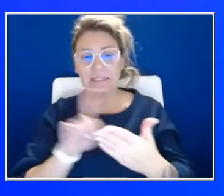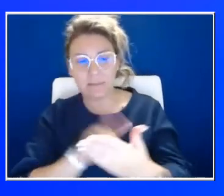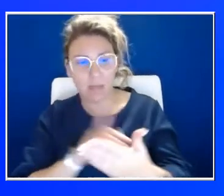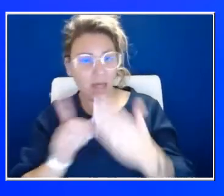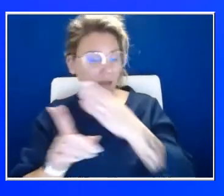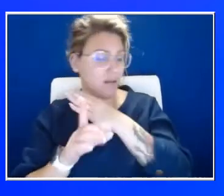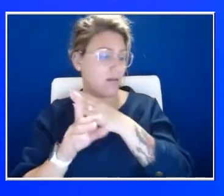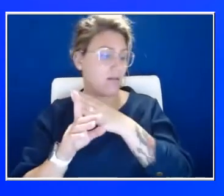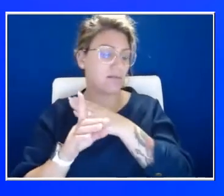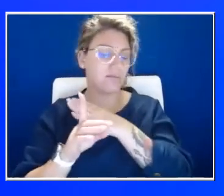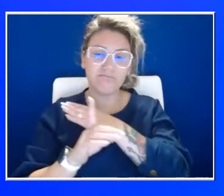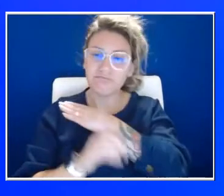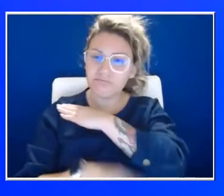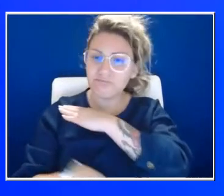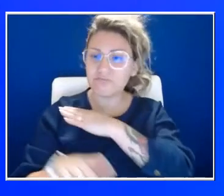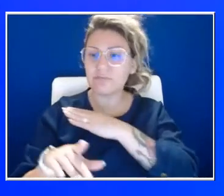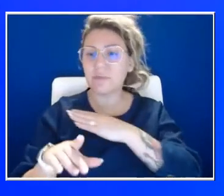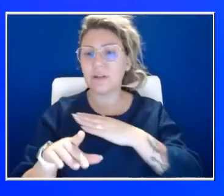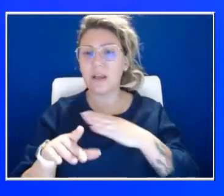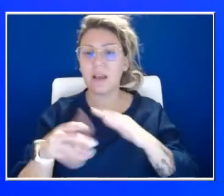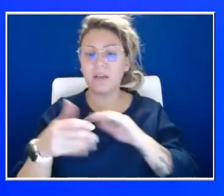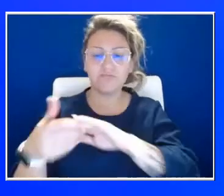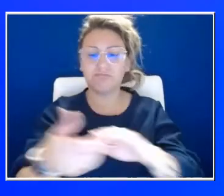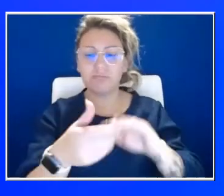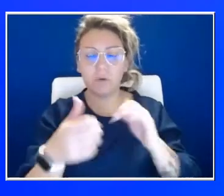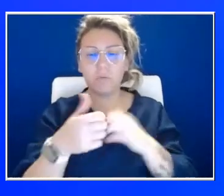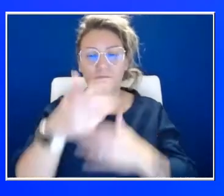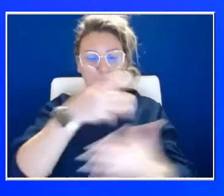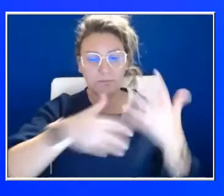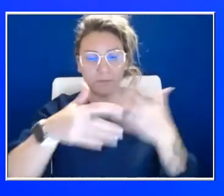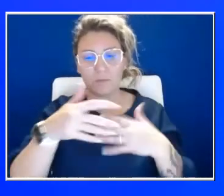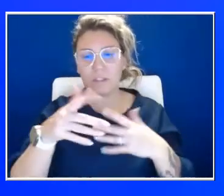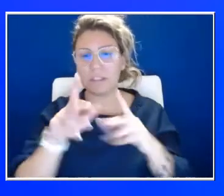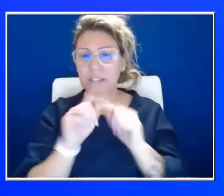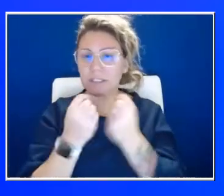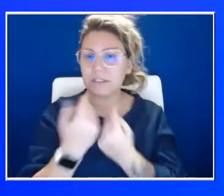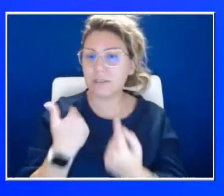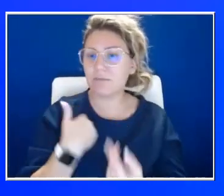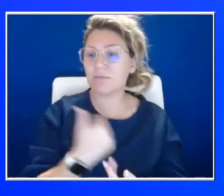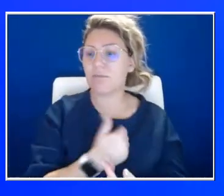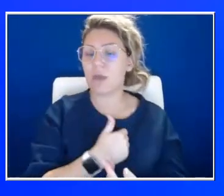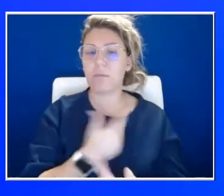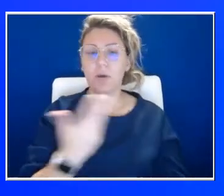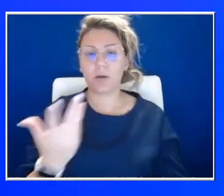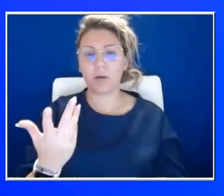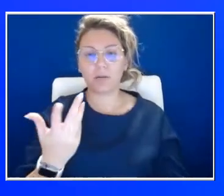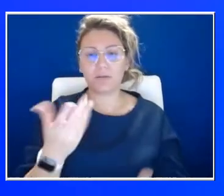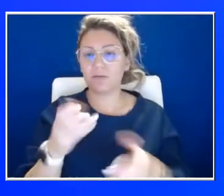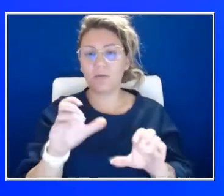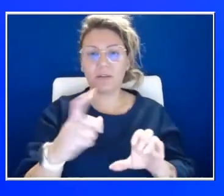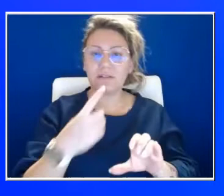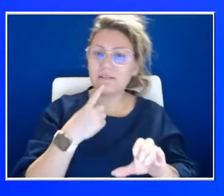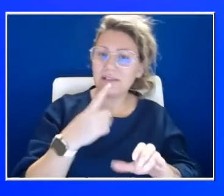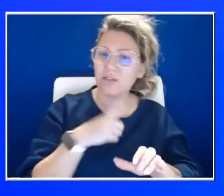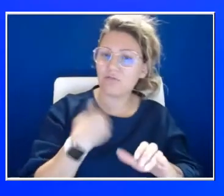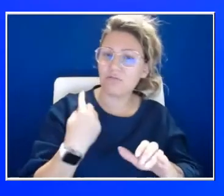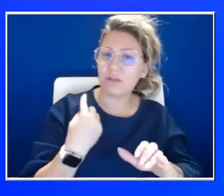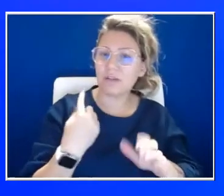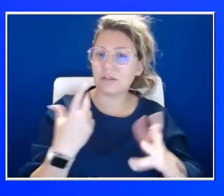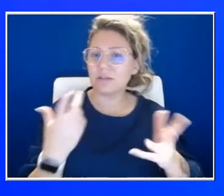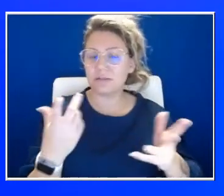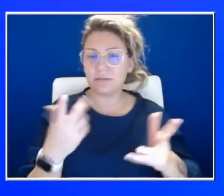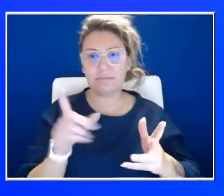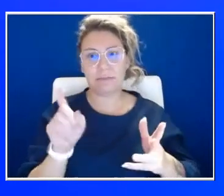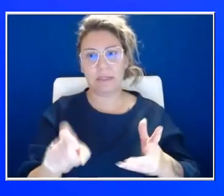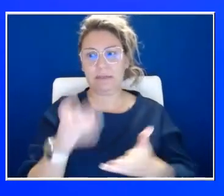conditioning, camaraderie with teammates. And so we don't want to say that the risk of sport should keep them out, but